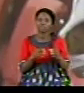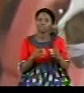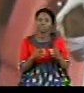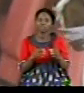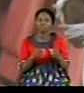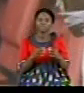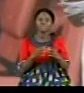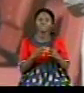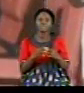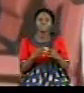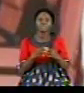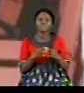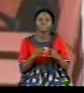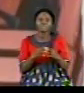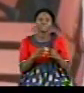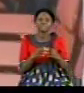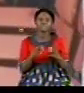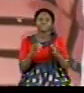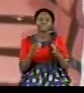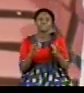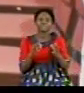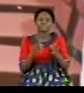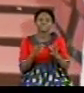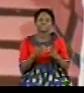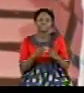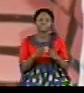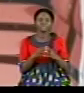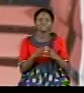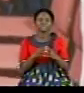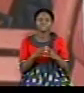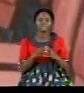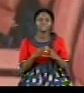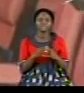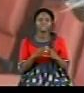bet. But I will break them any hour. Okay.